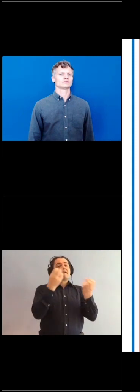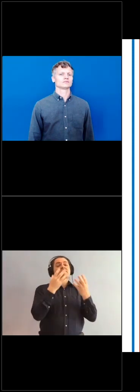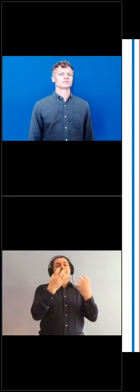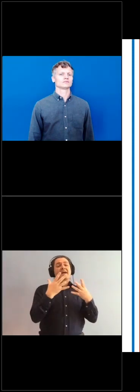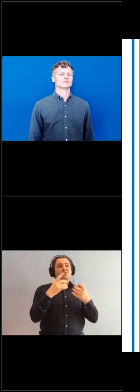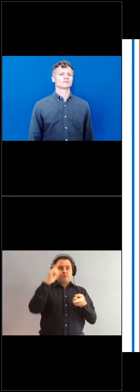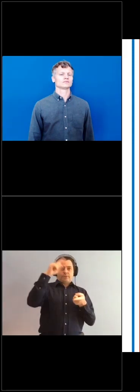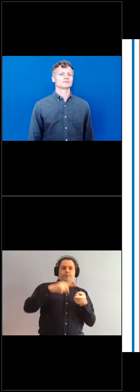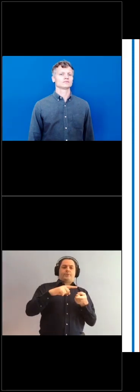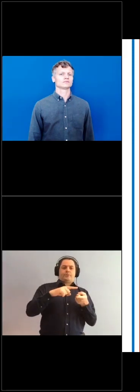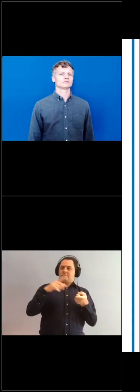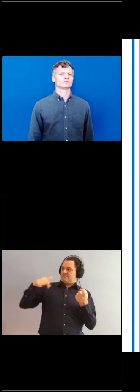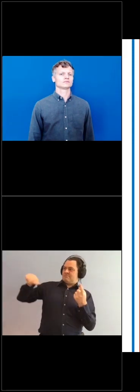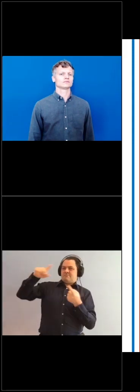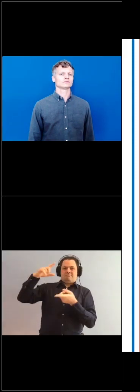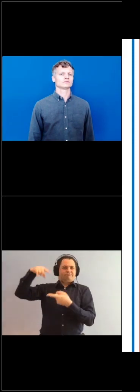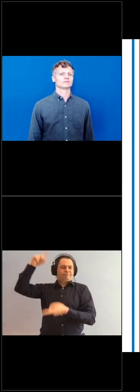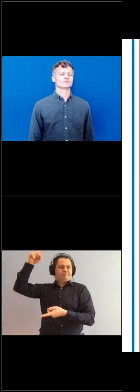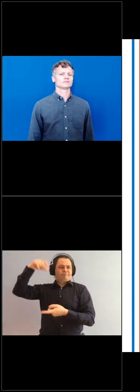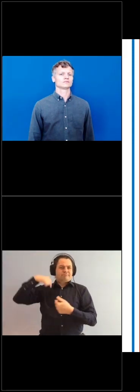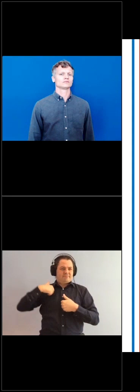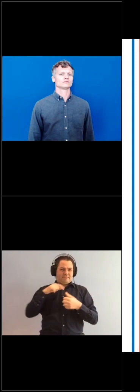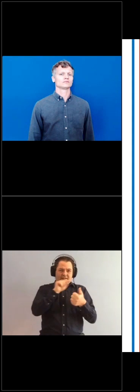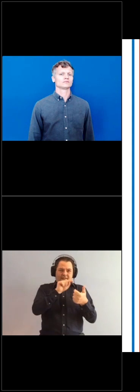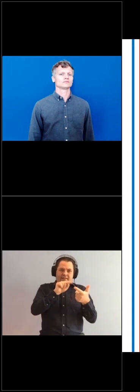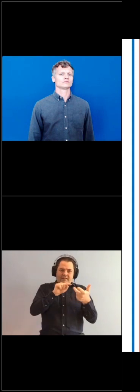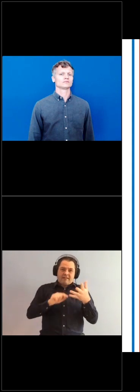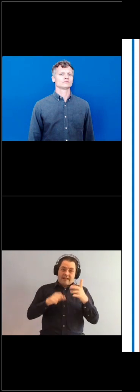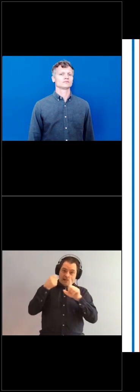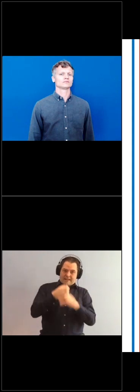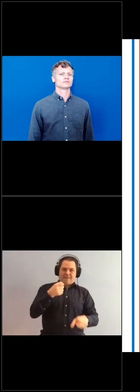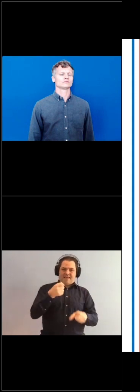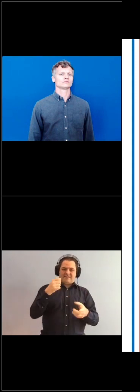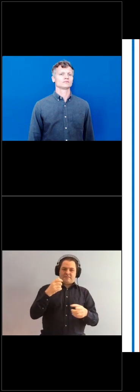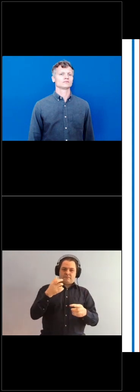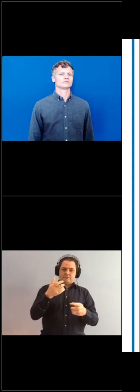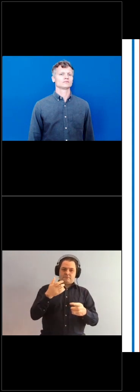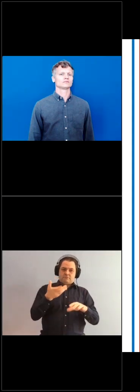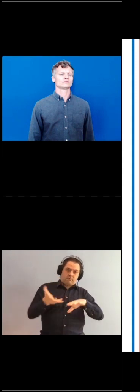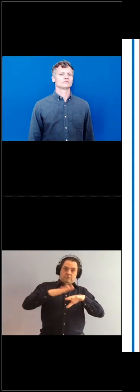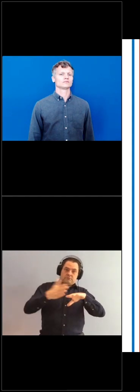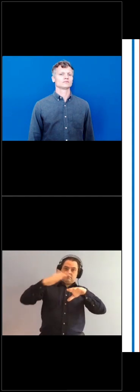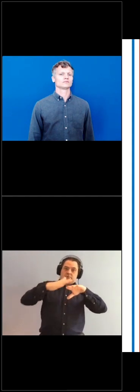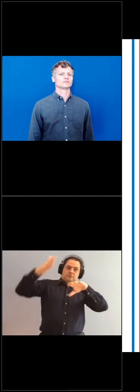information. So additional impacts might already be seen and have been communicated before because of collapse as